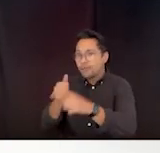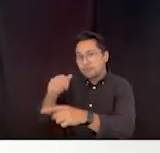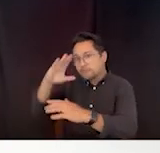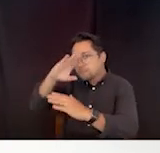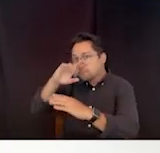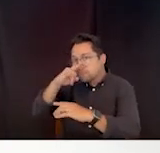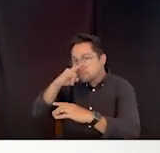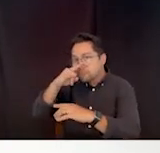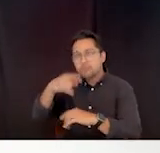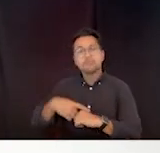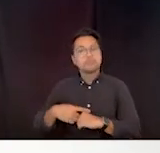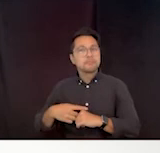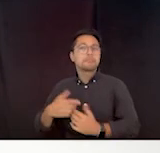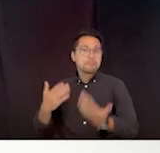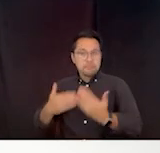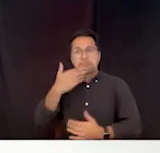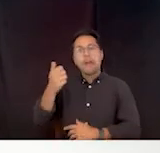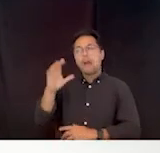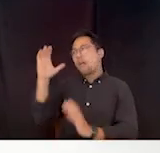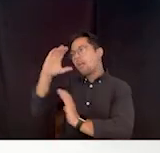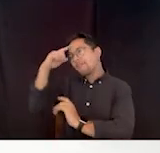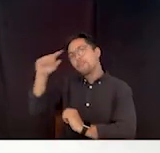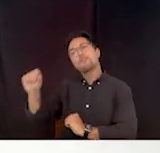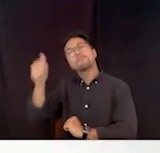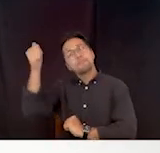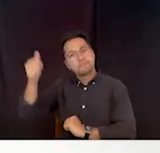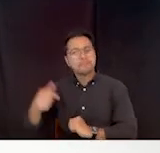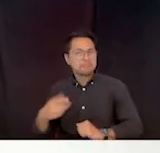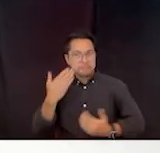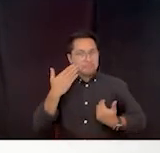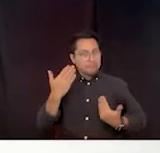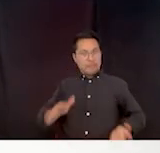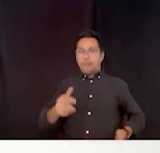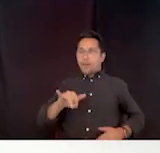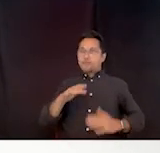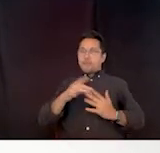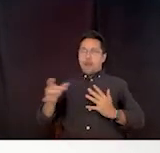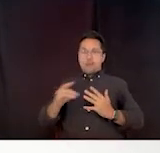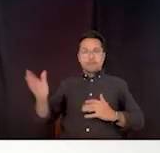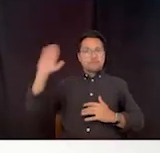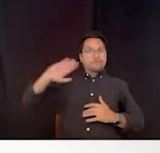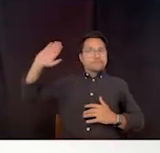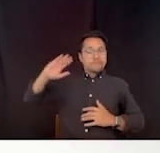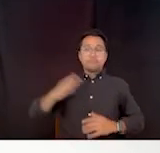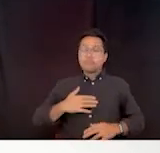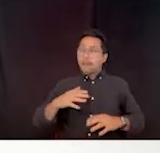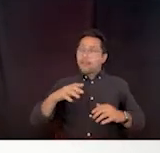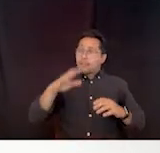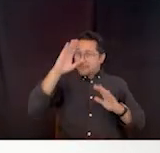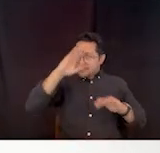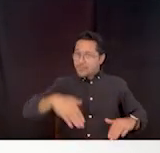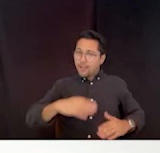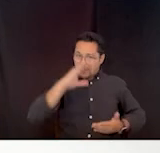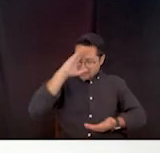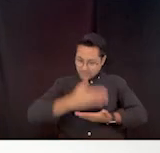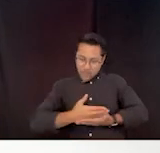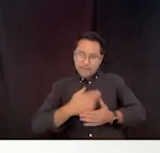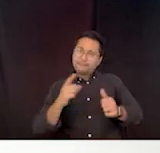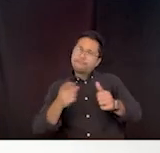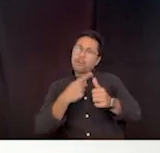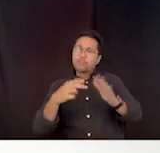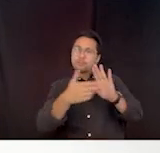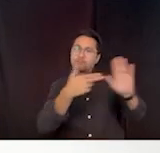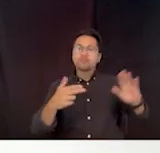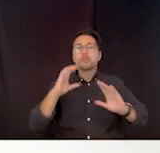else. I didn't realize that was even an option early on. My son's first diagnosis was a communication disorder, so